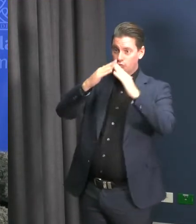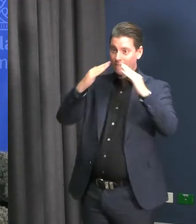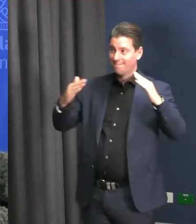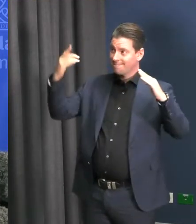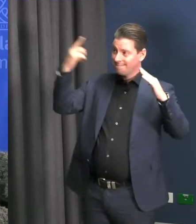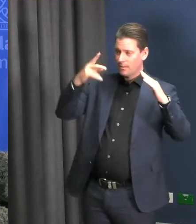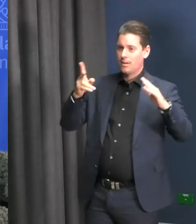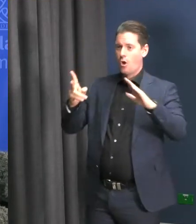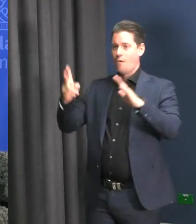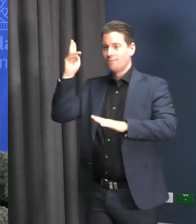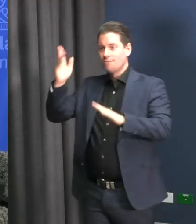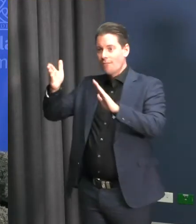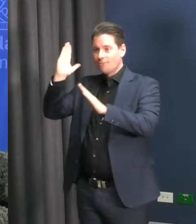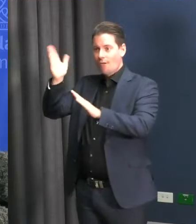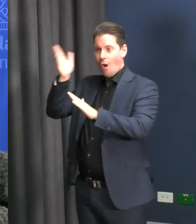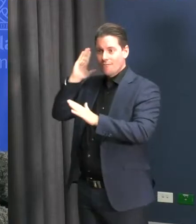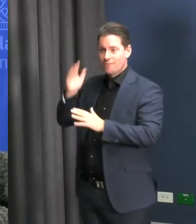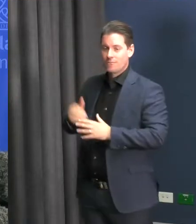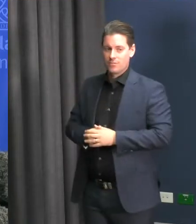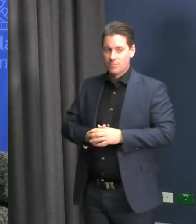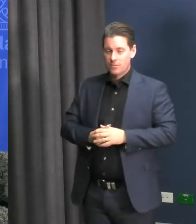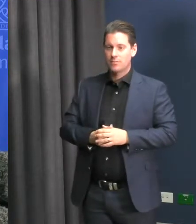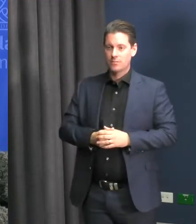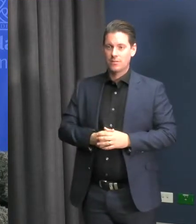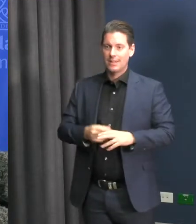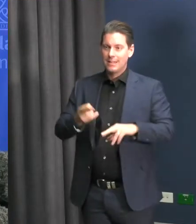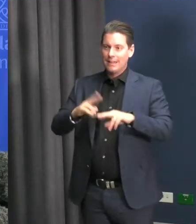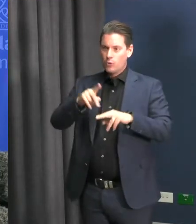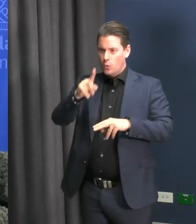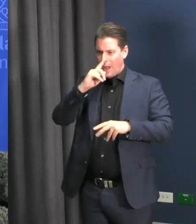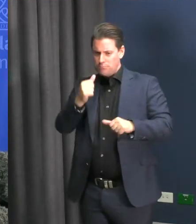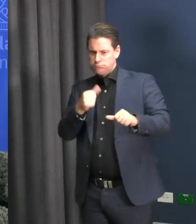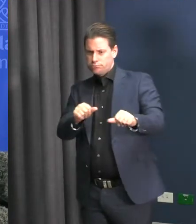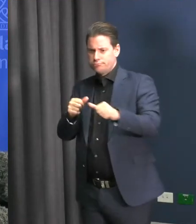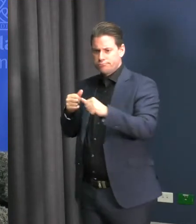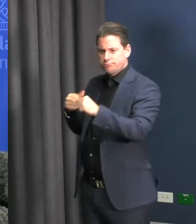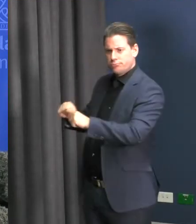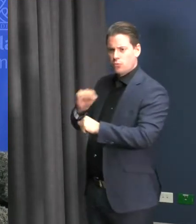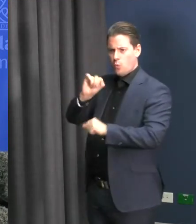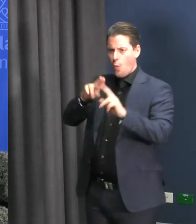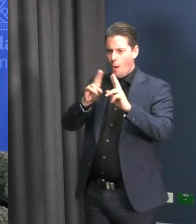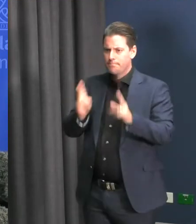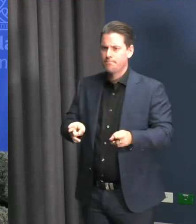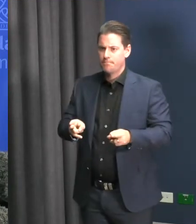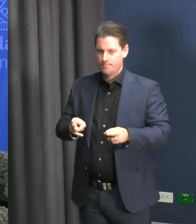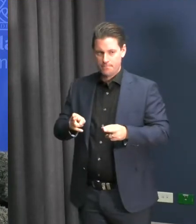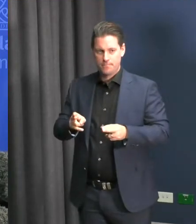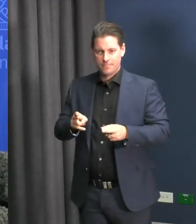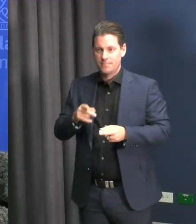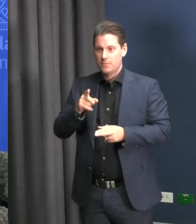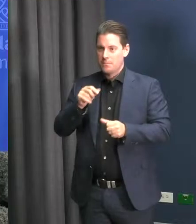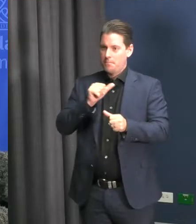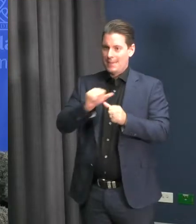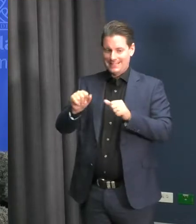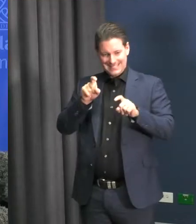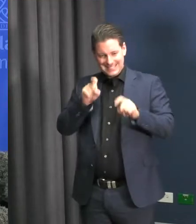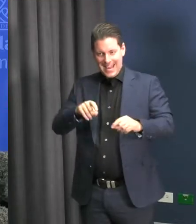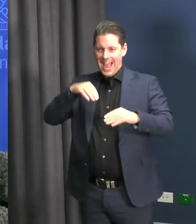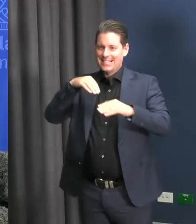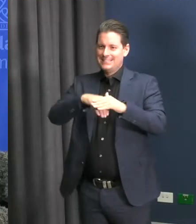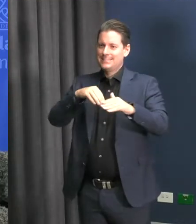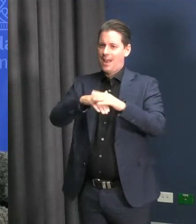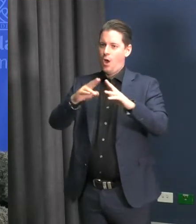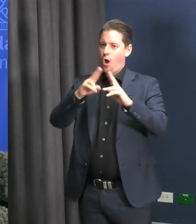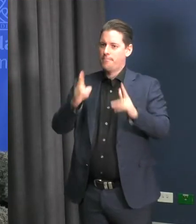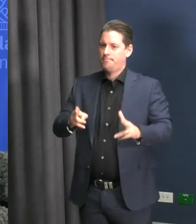time to get rid of them. If you can fortify your home and remove those items, the safest place for you will be in your home.